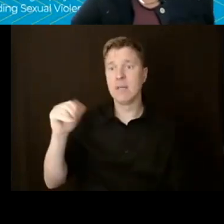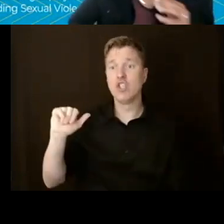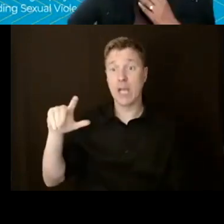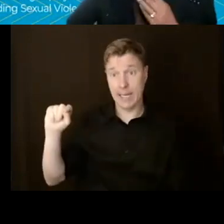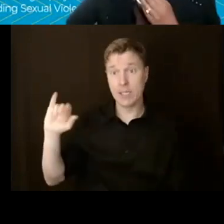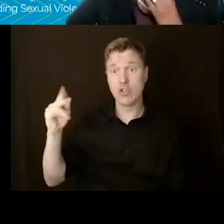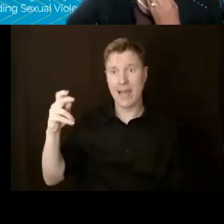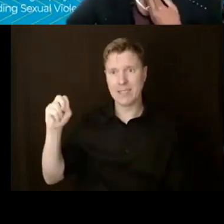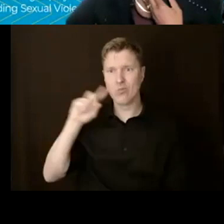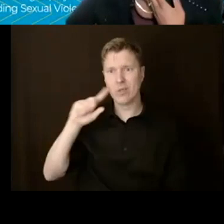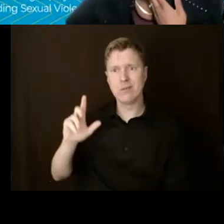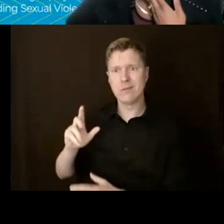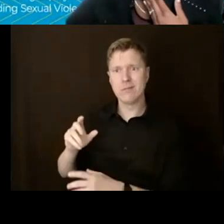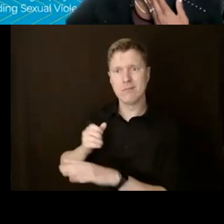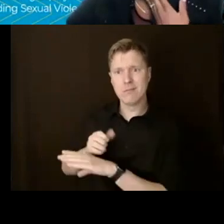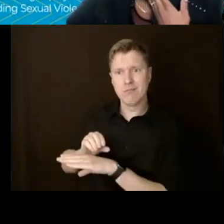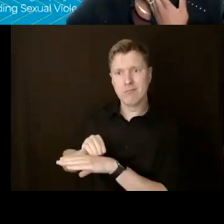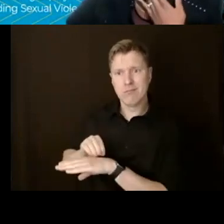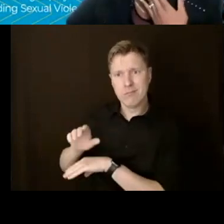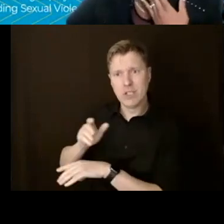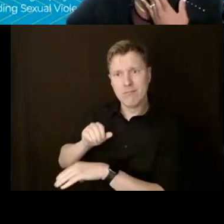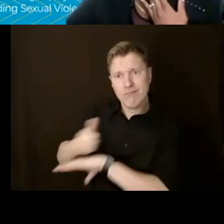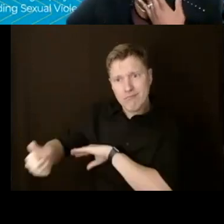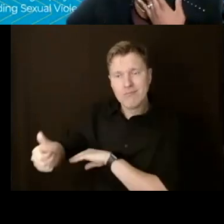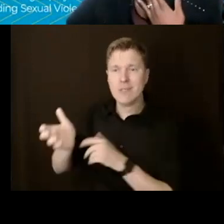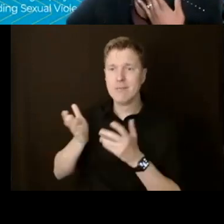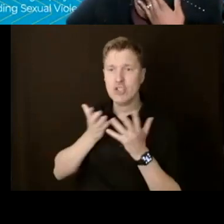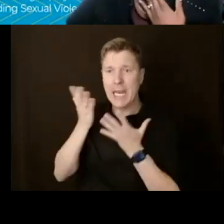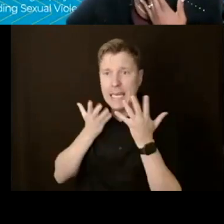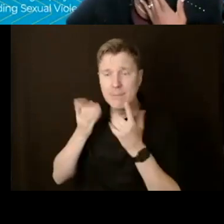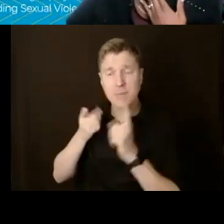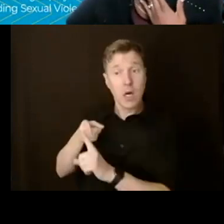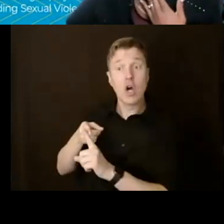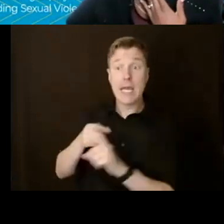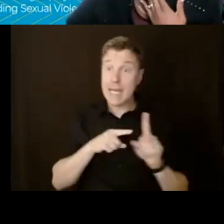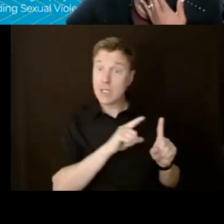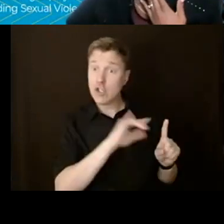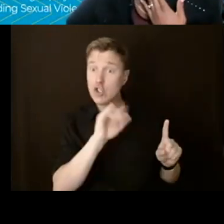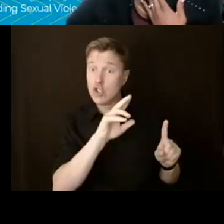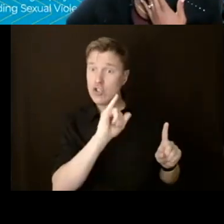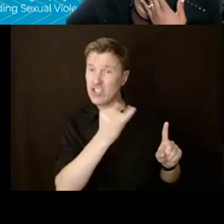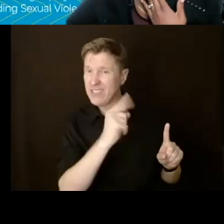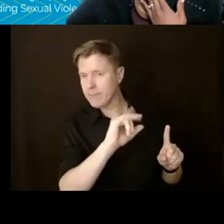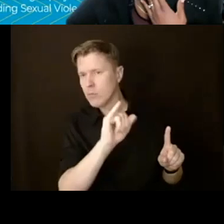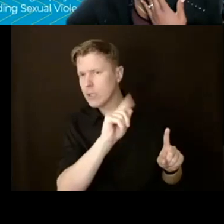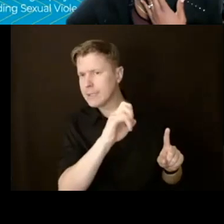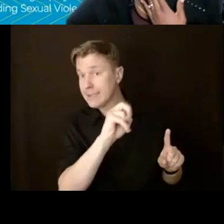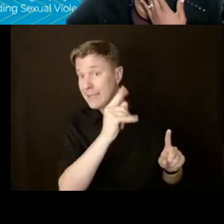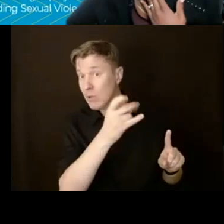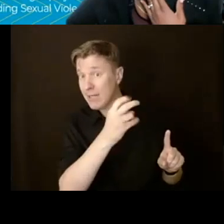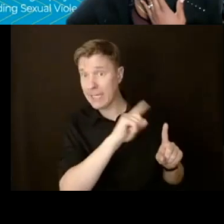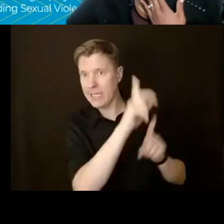shamed. And like, let's be clear, Justin Timberlake's career skyrocketed from that point. He was a